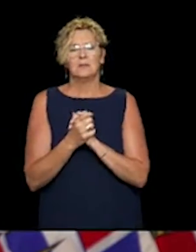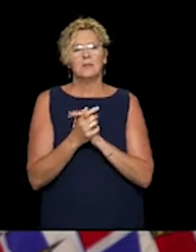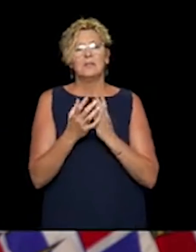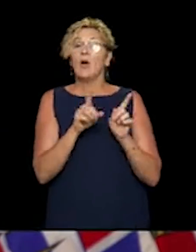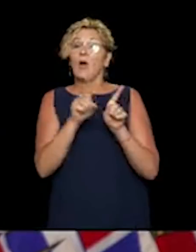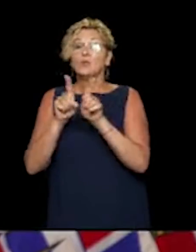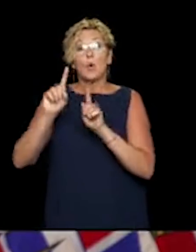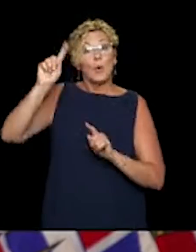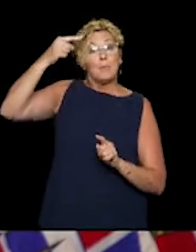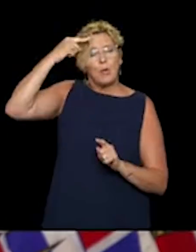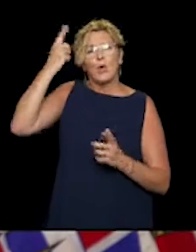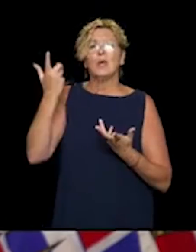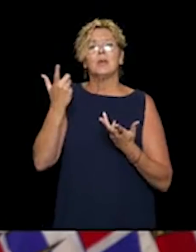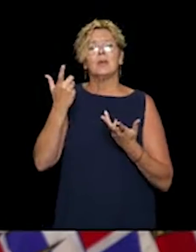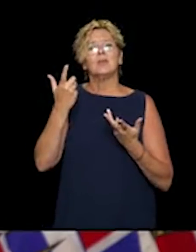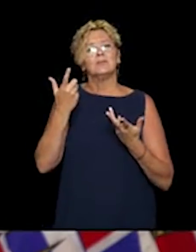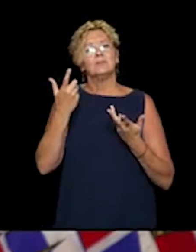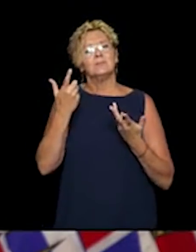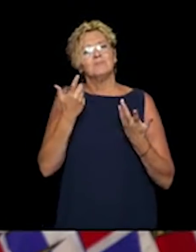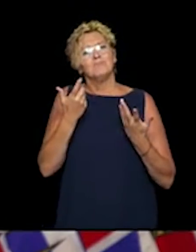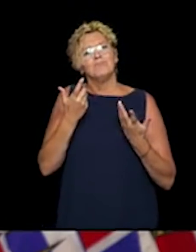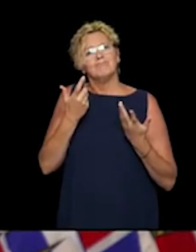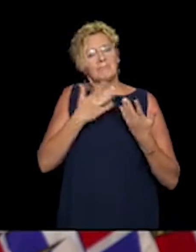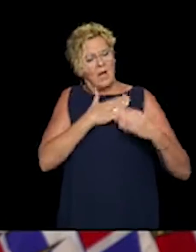be, without recrimination or financial harm.